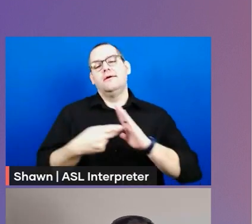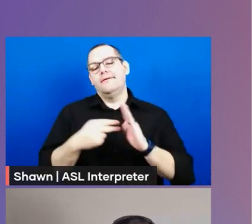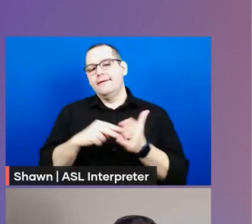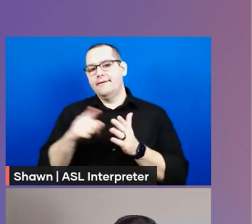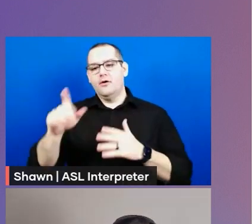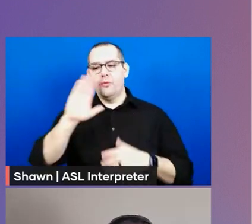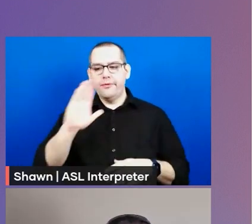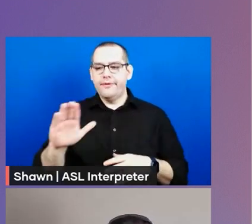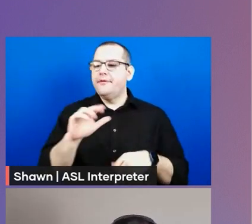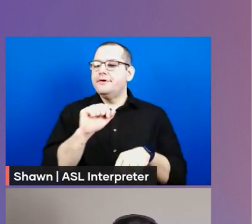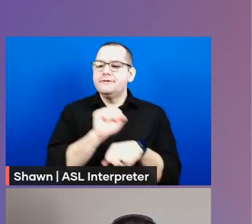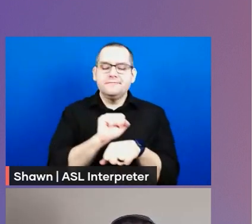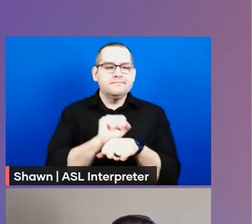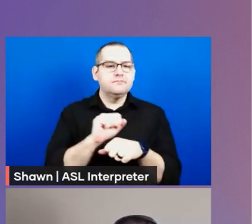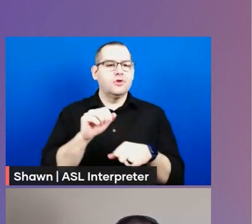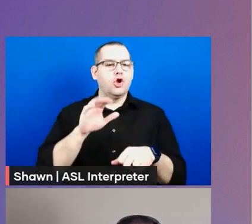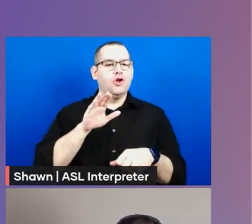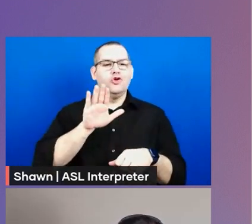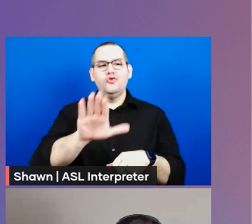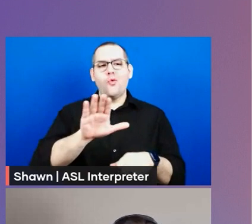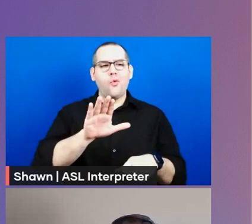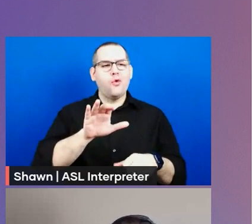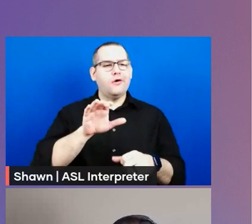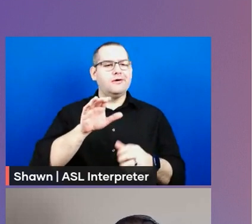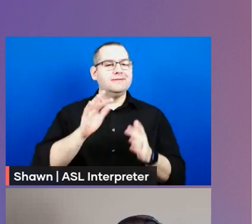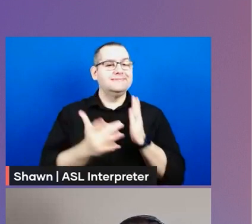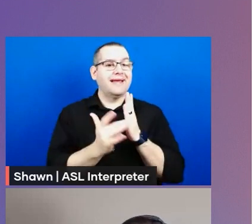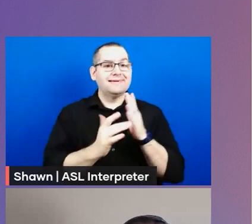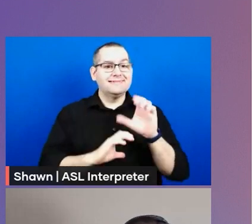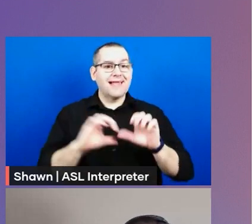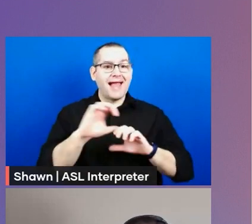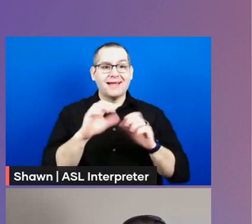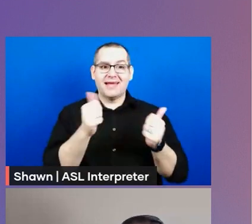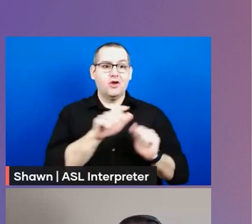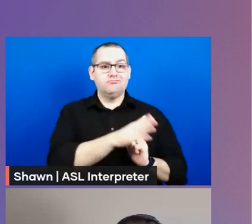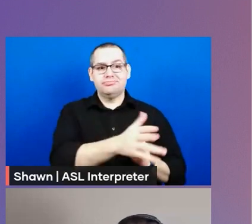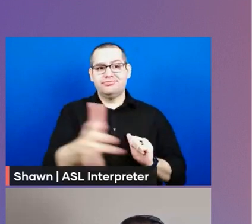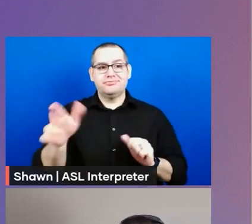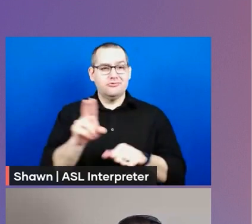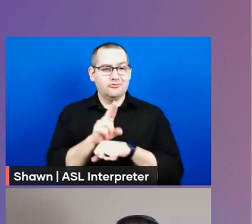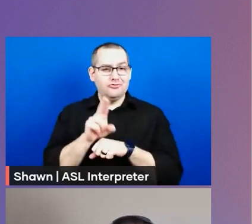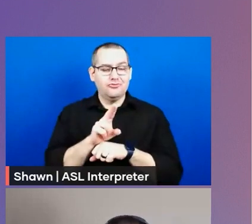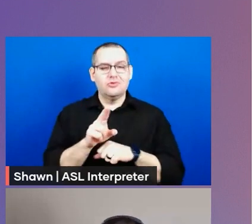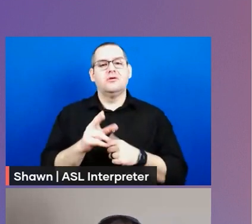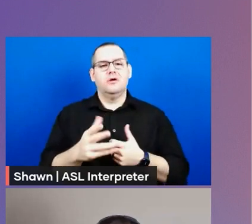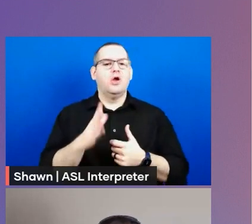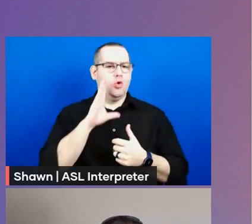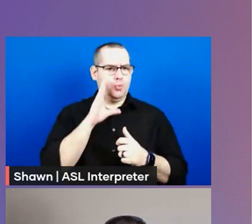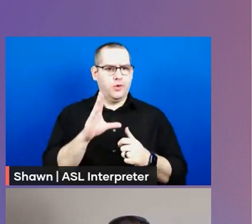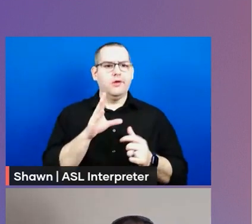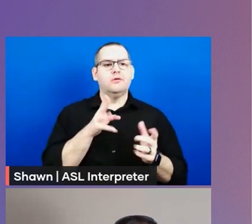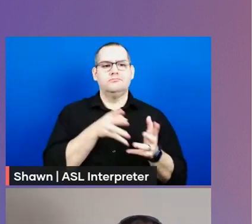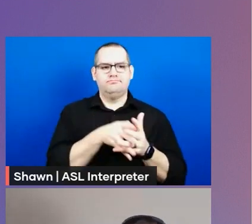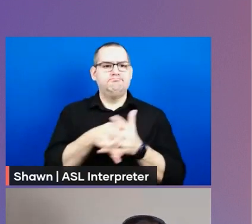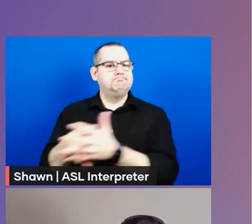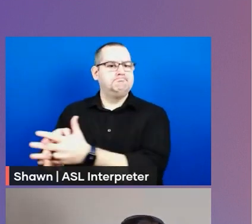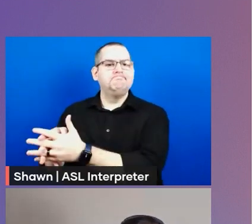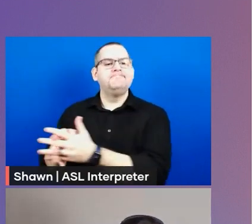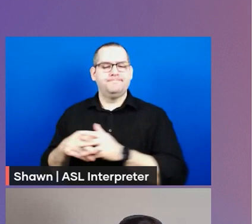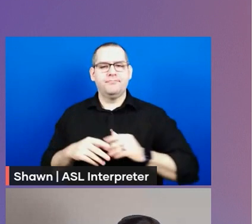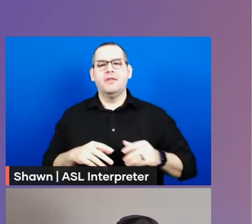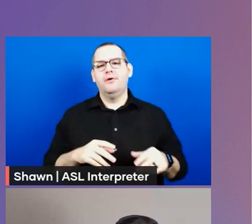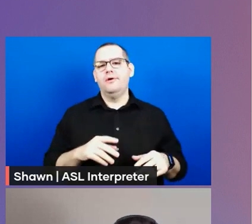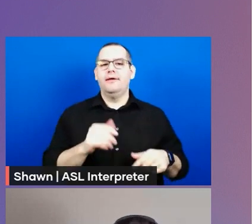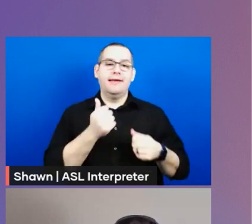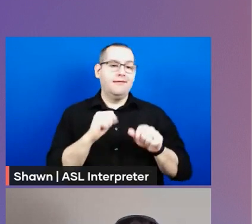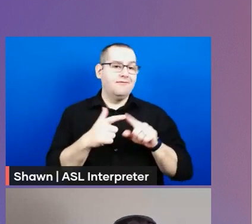work across your stack. It's going to work with all the tools that you are going to put into your technology stack. And so that's going to be everything